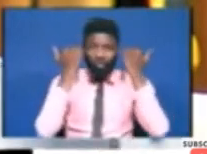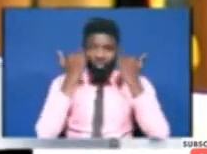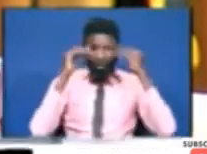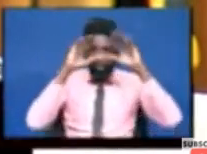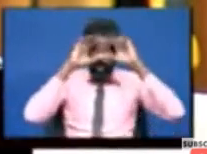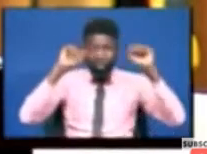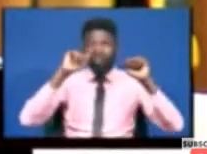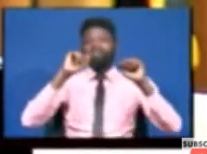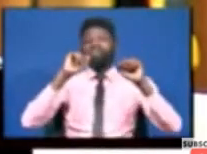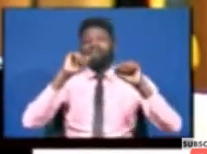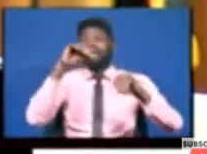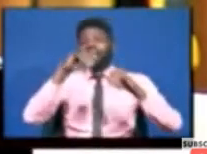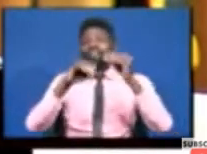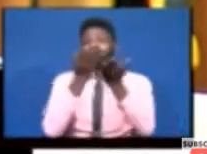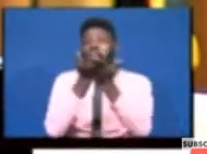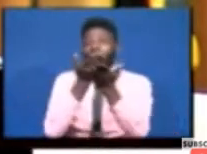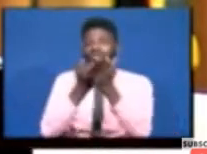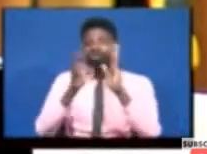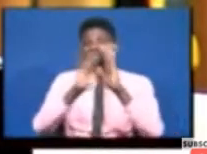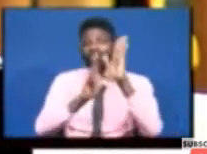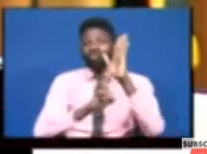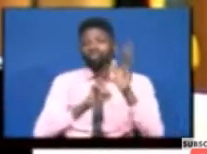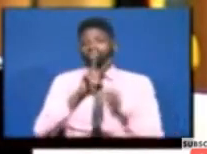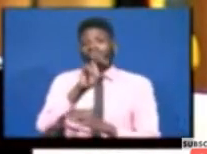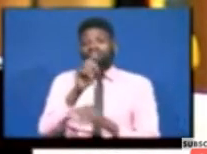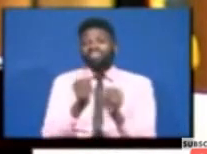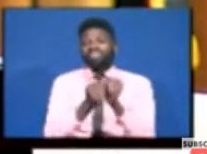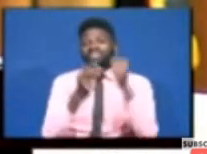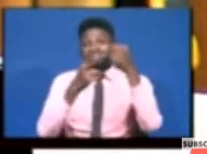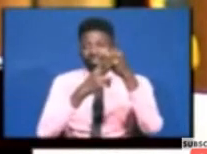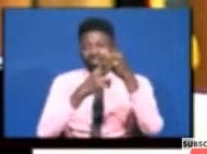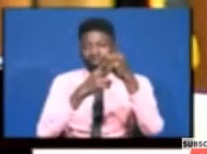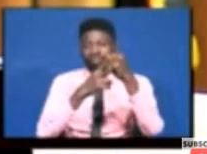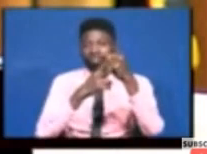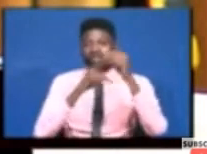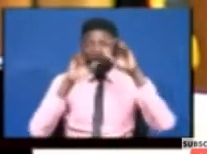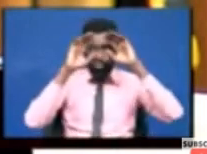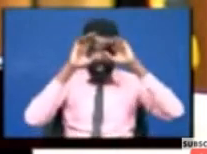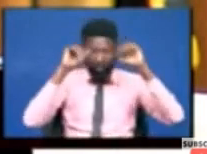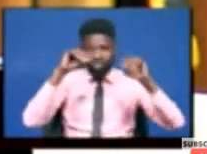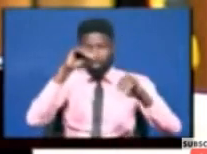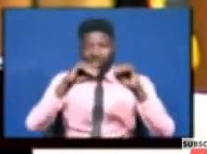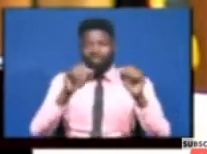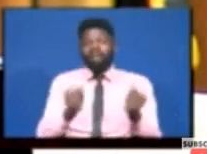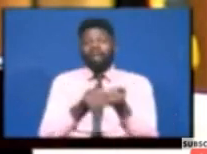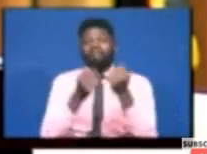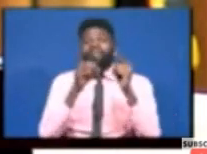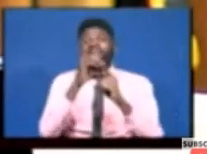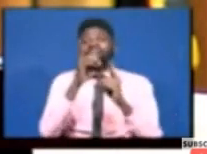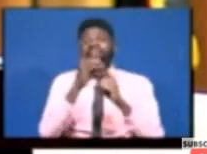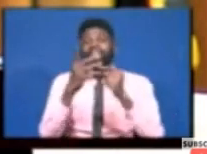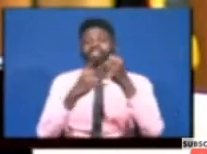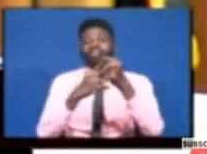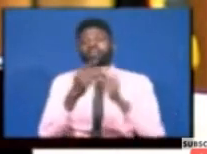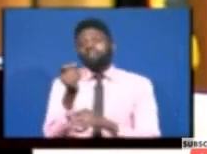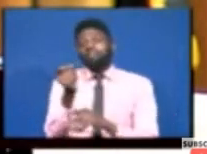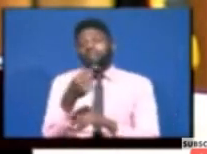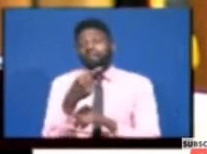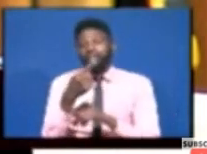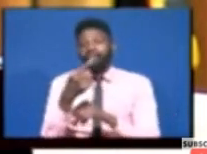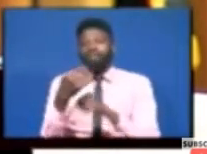2017 in the presidential election held on the 9th August